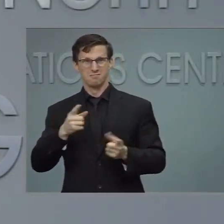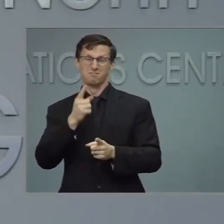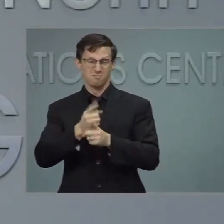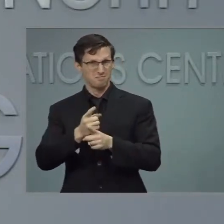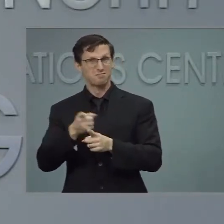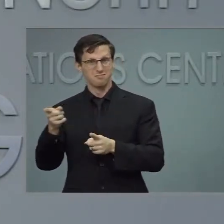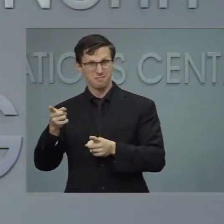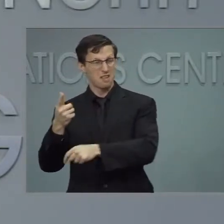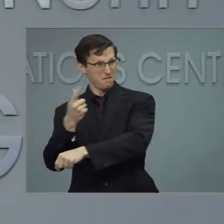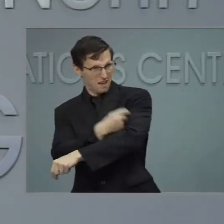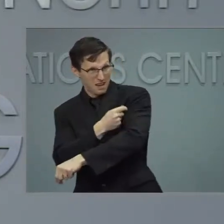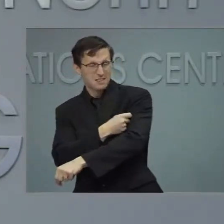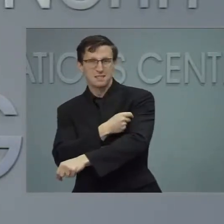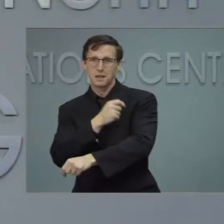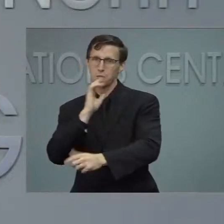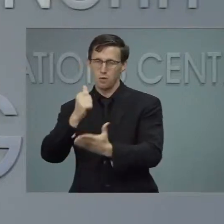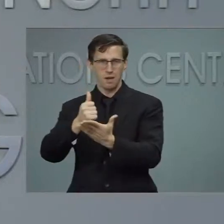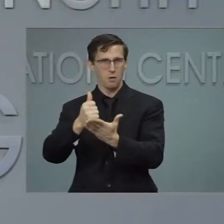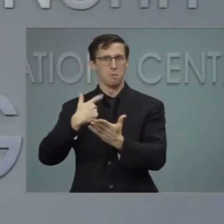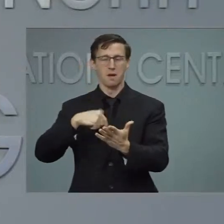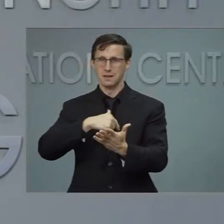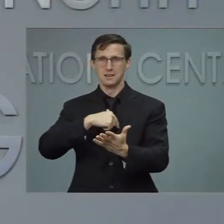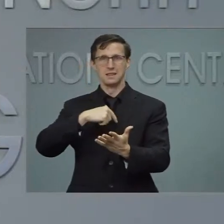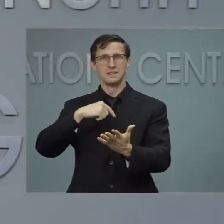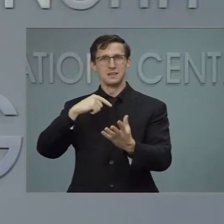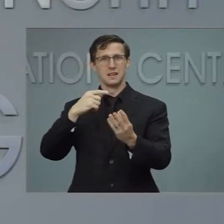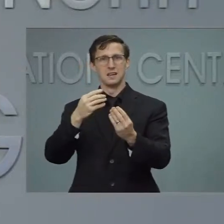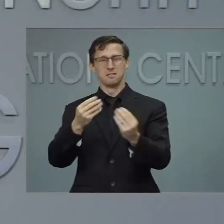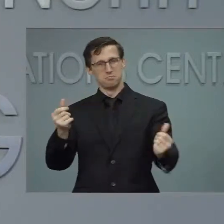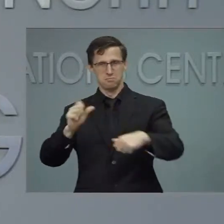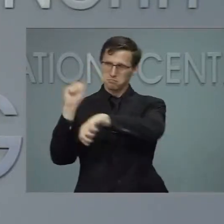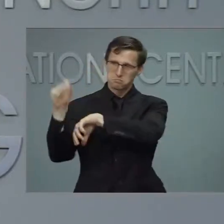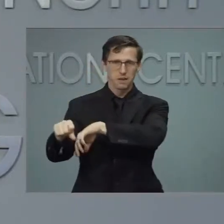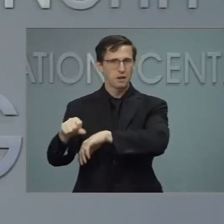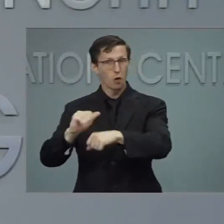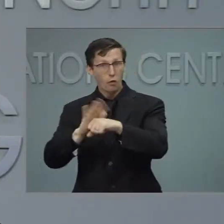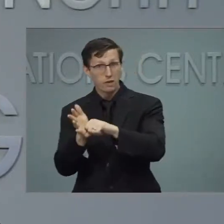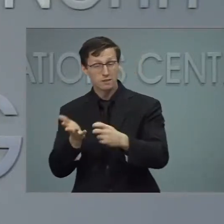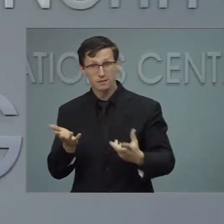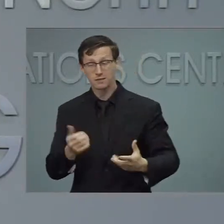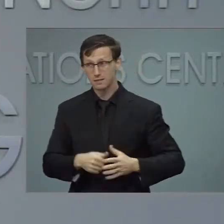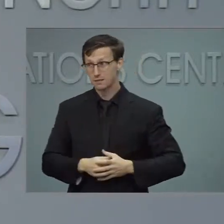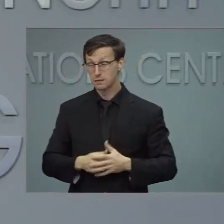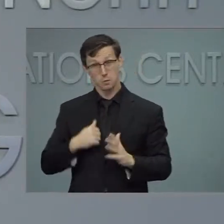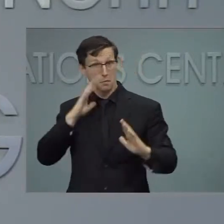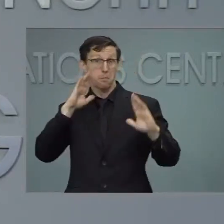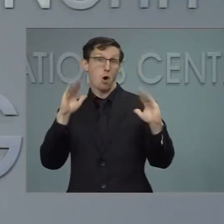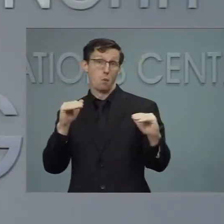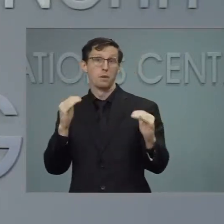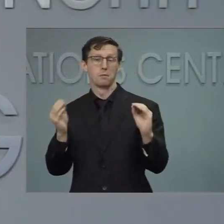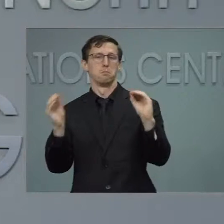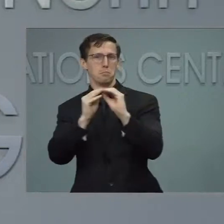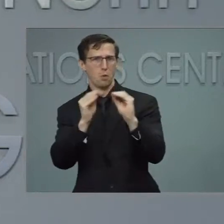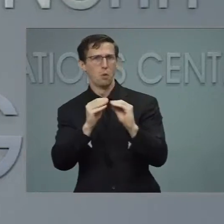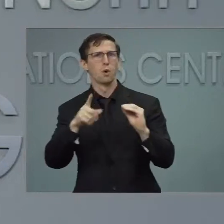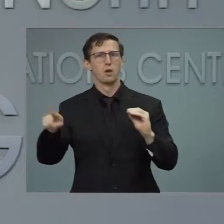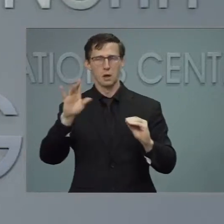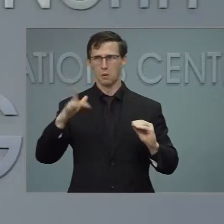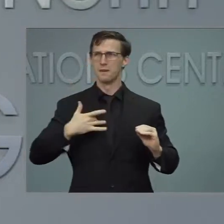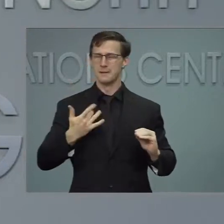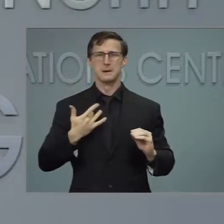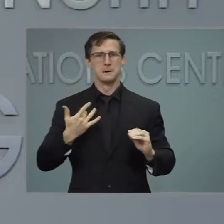that we can tackle this thing together. And so I'm hoping that that can happen even more over the next few